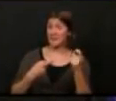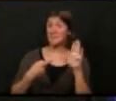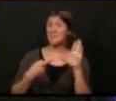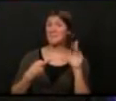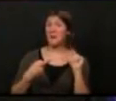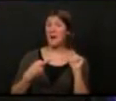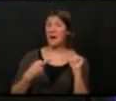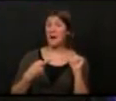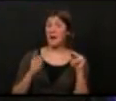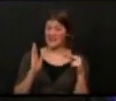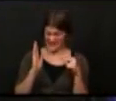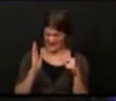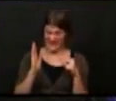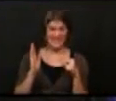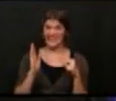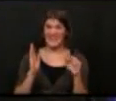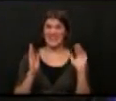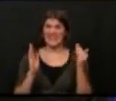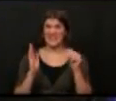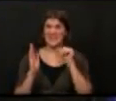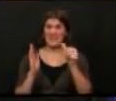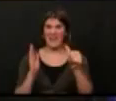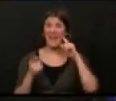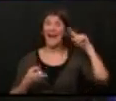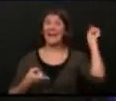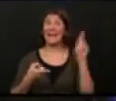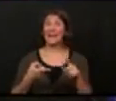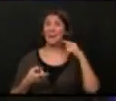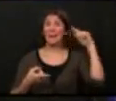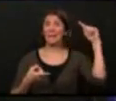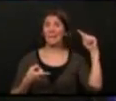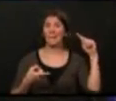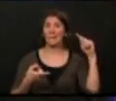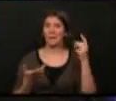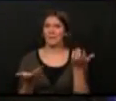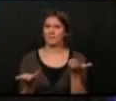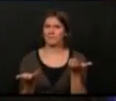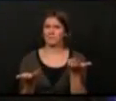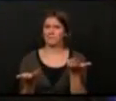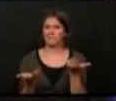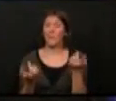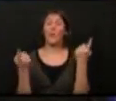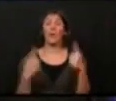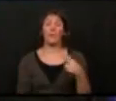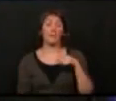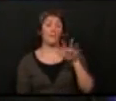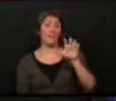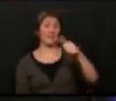as present or obvious as you would ordinarily think is that a sum of